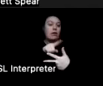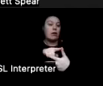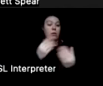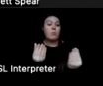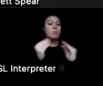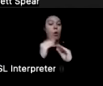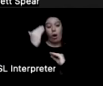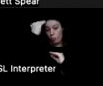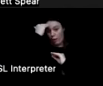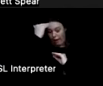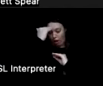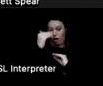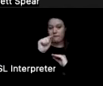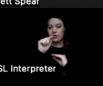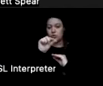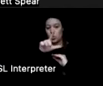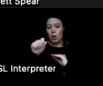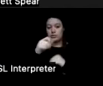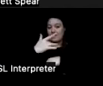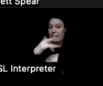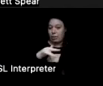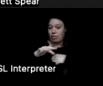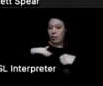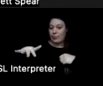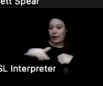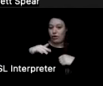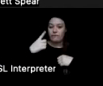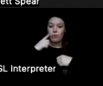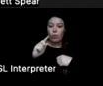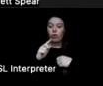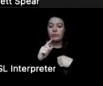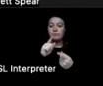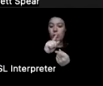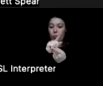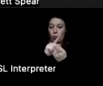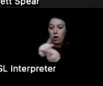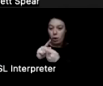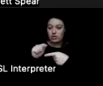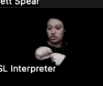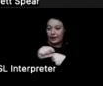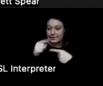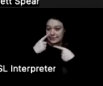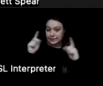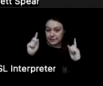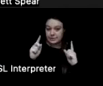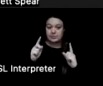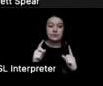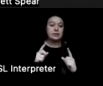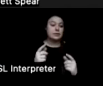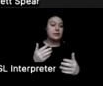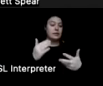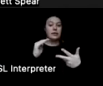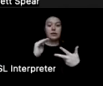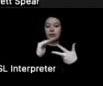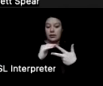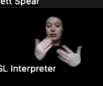out there, especially for individual trainee success. Maybe some new strategies in